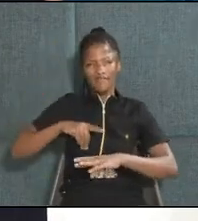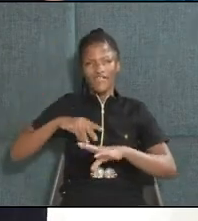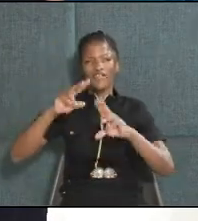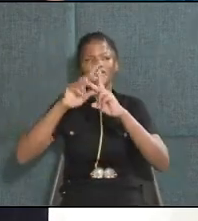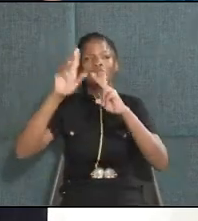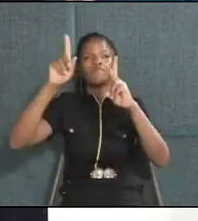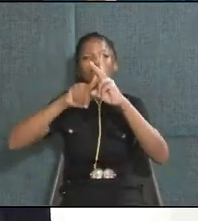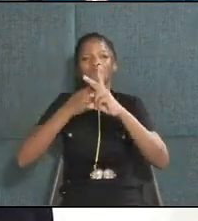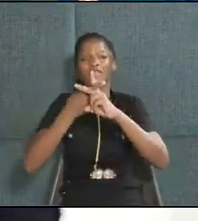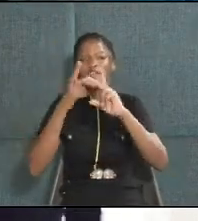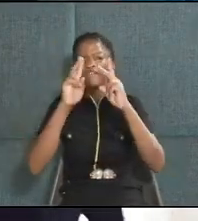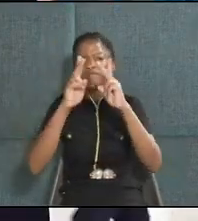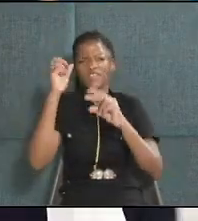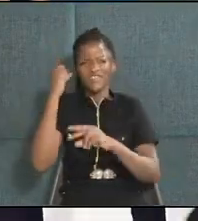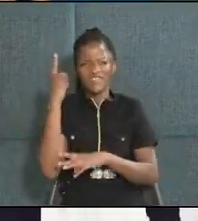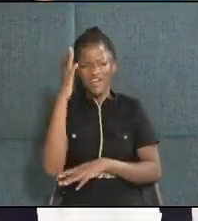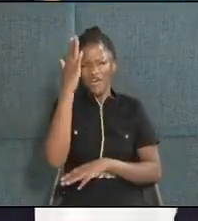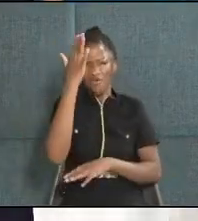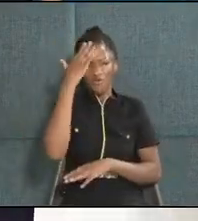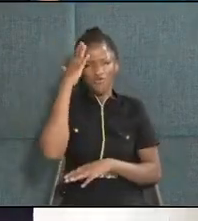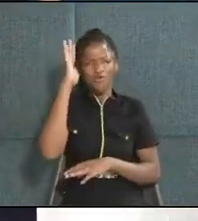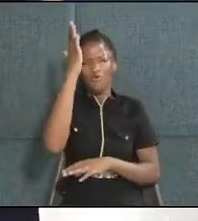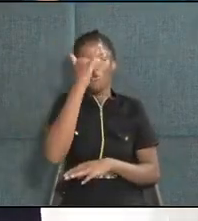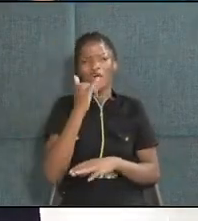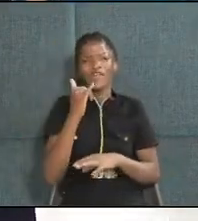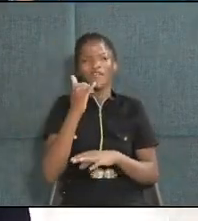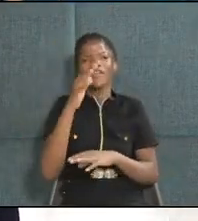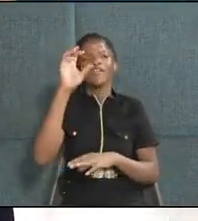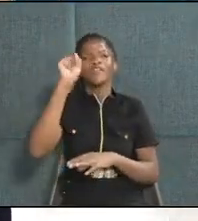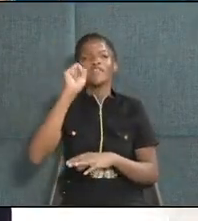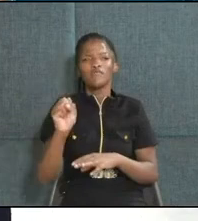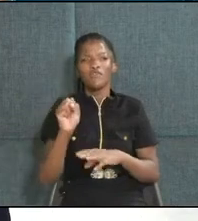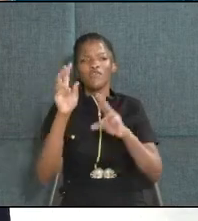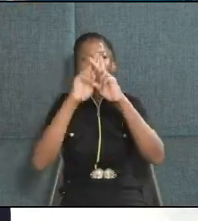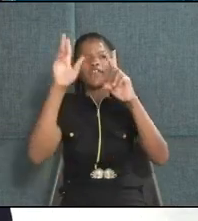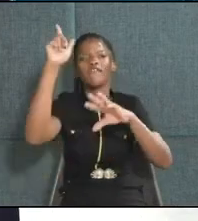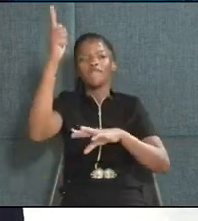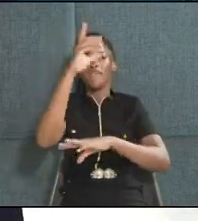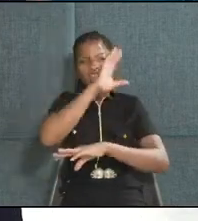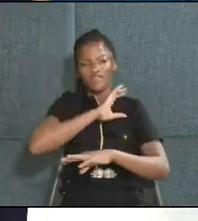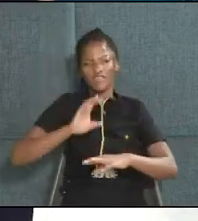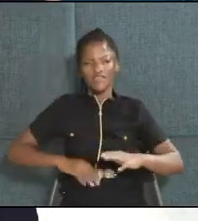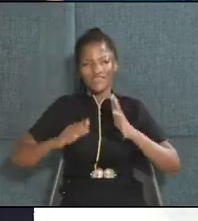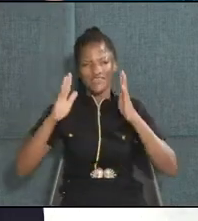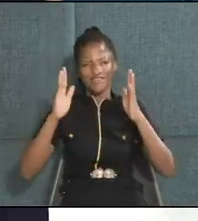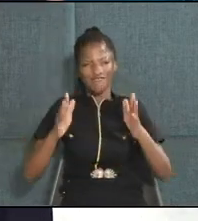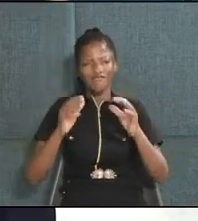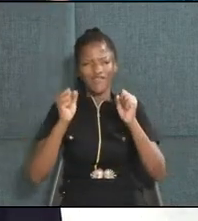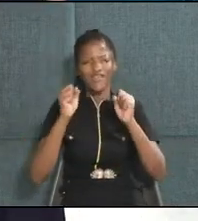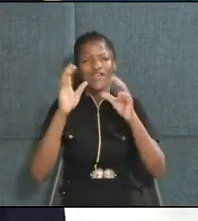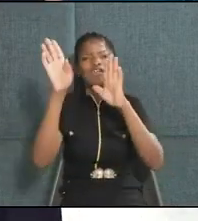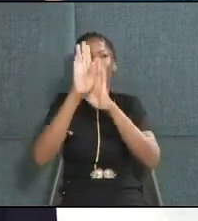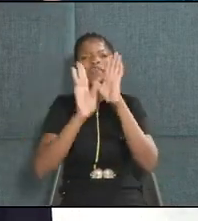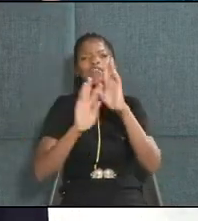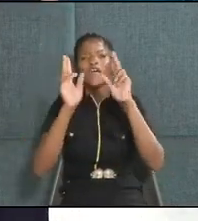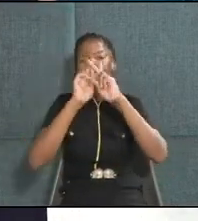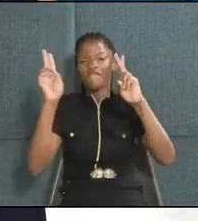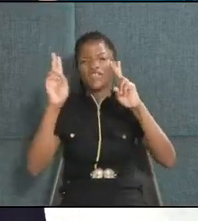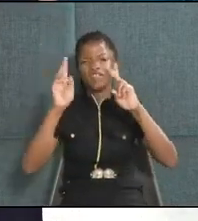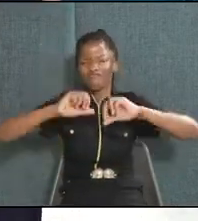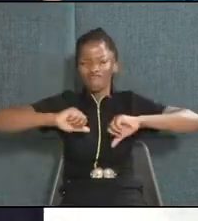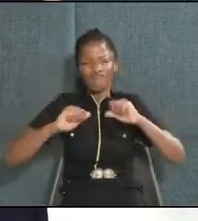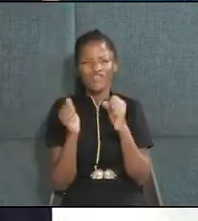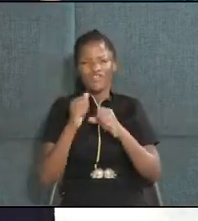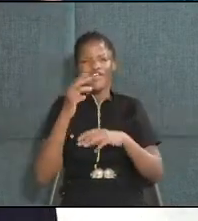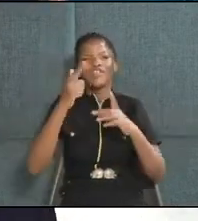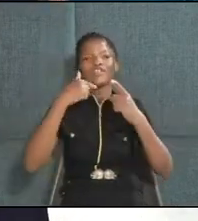make a lot of sense. You know why? Because Stephen was the first Christian martyr. The Bible really is interesting, isn't it? Can